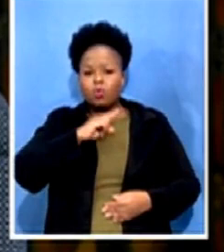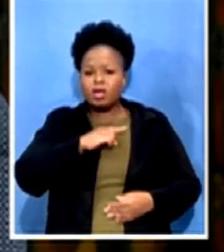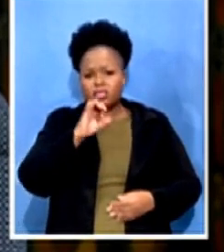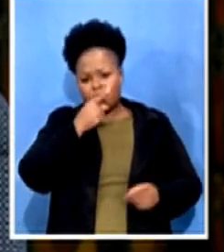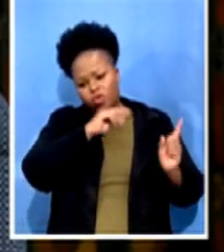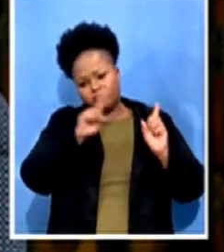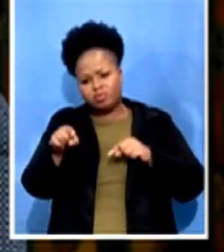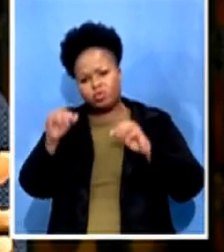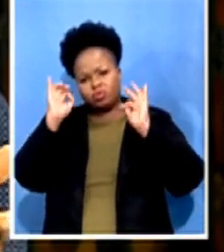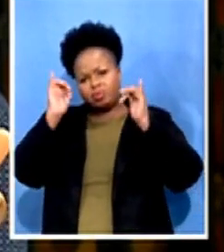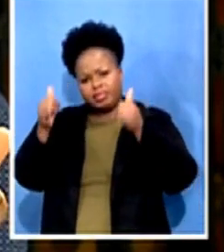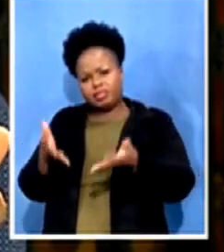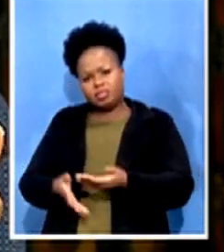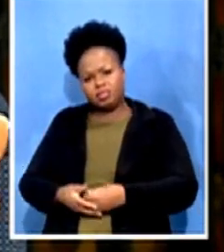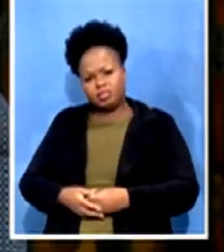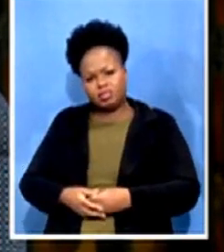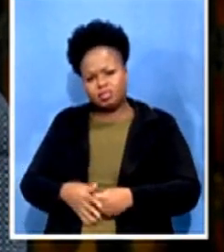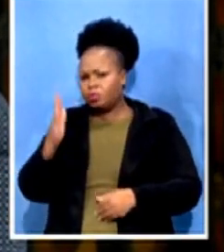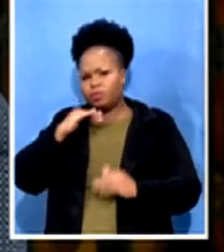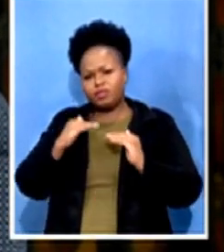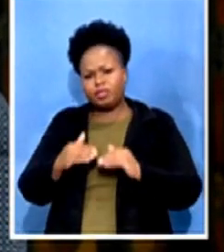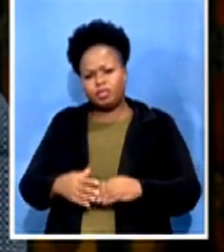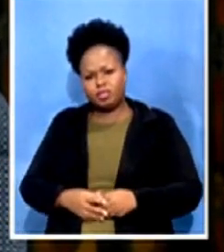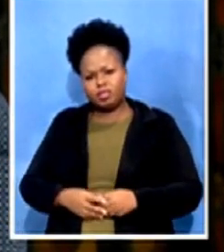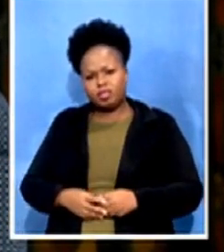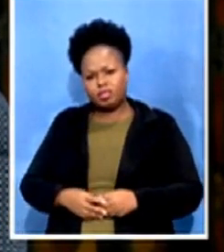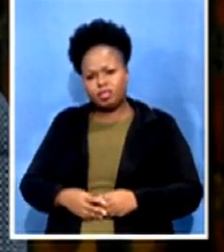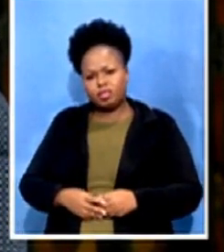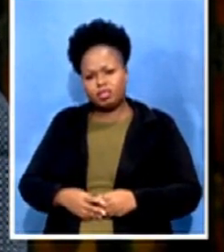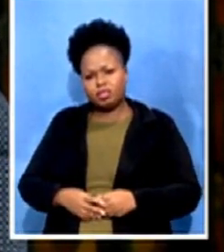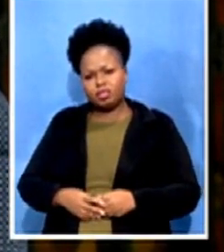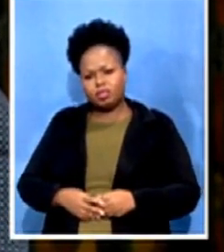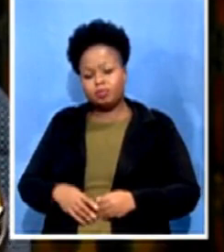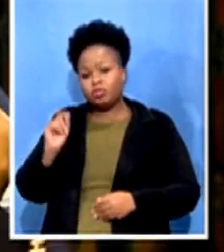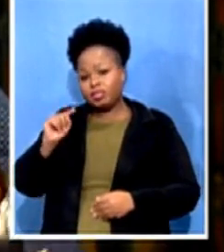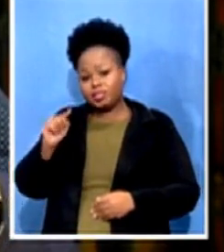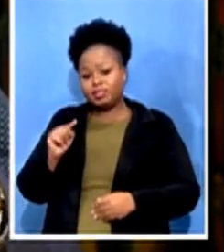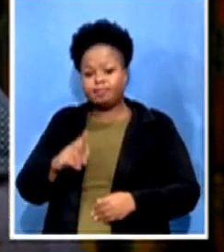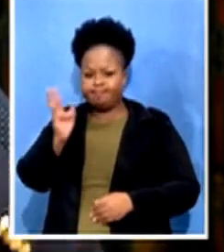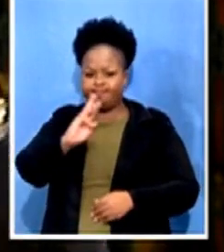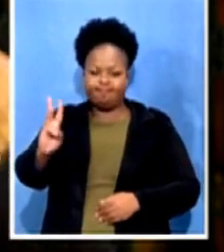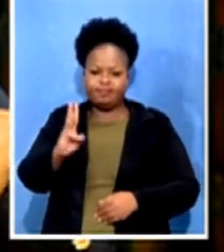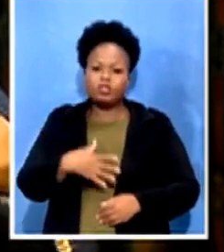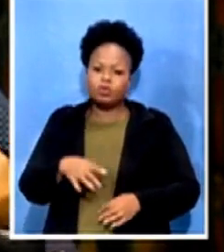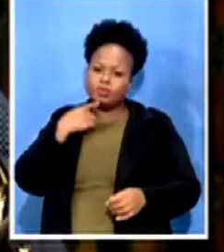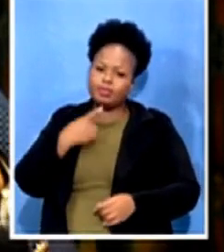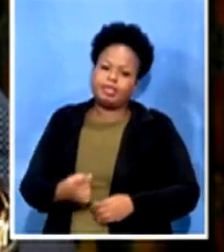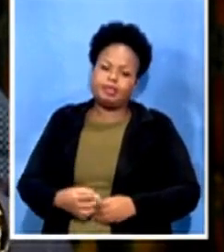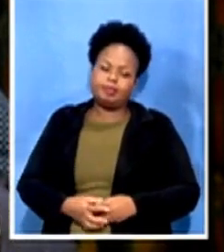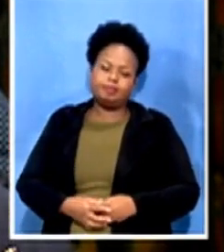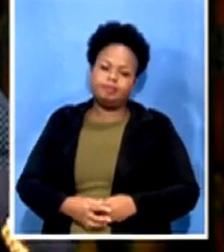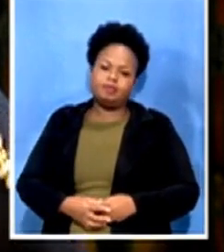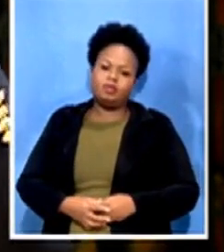not fair. So that's the message that we have to send, to say, we'll live long enough to be